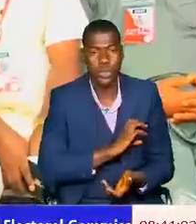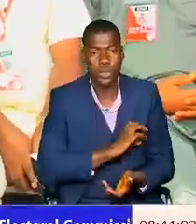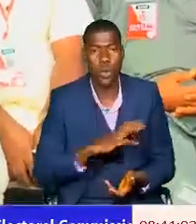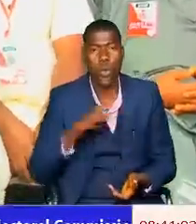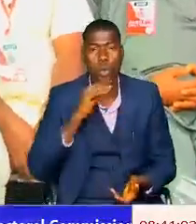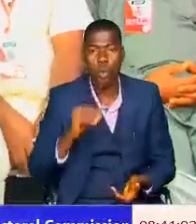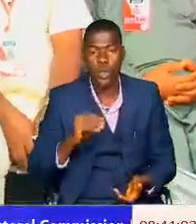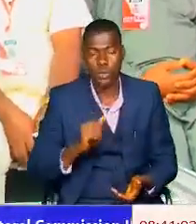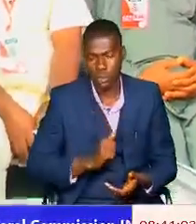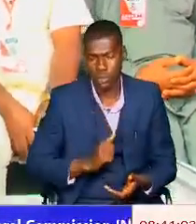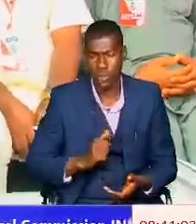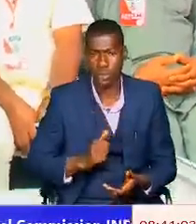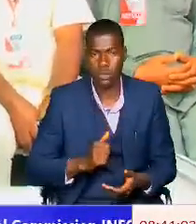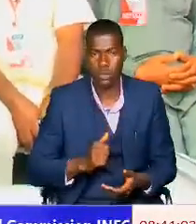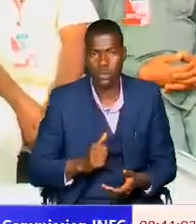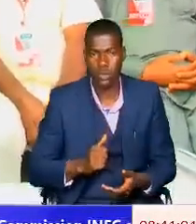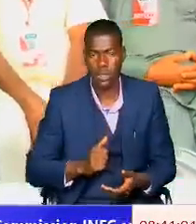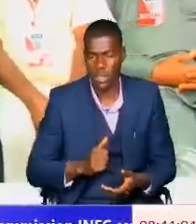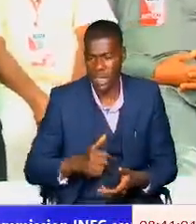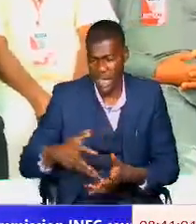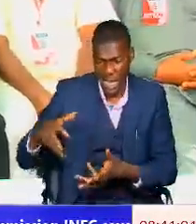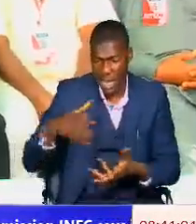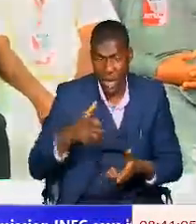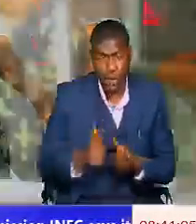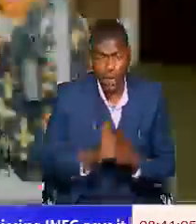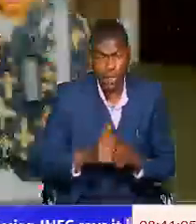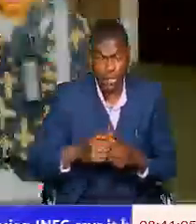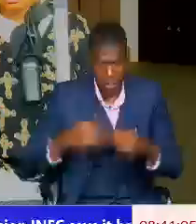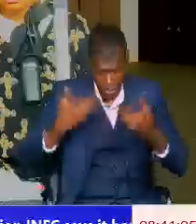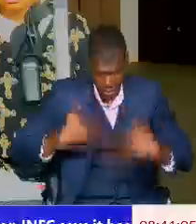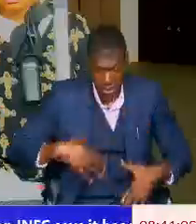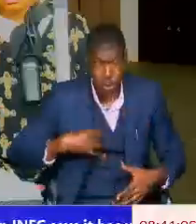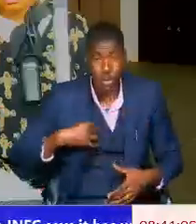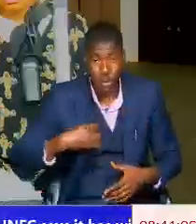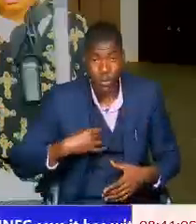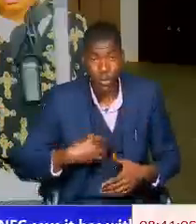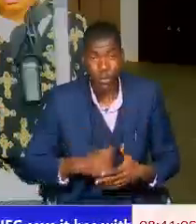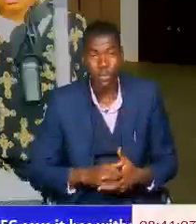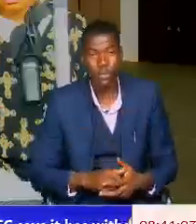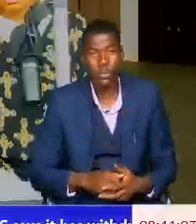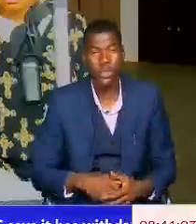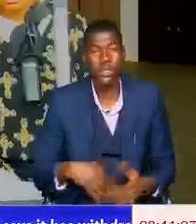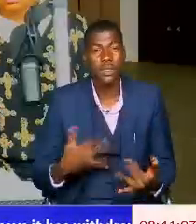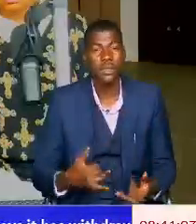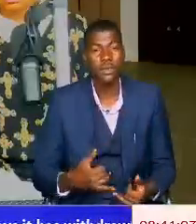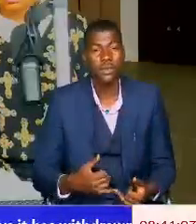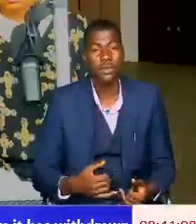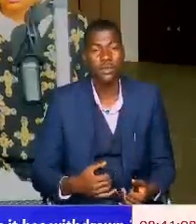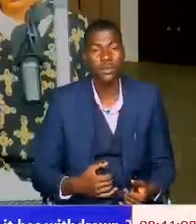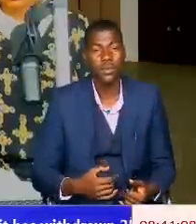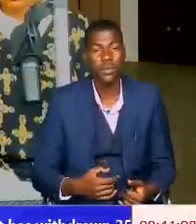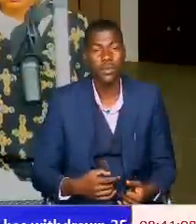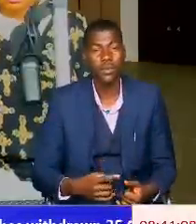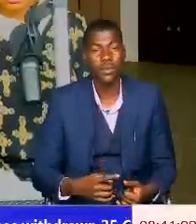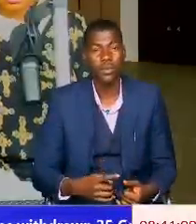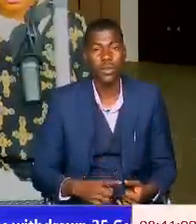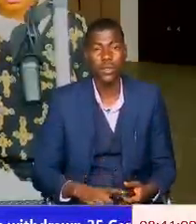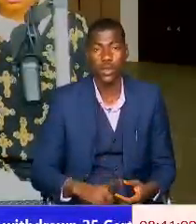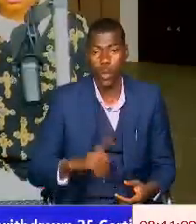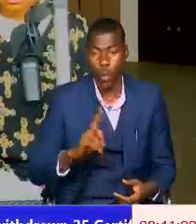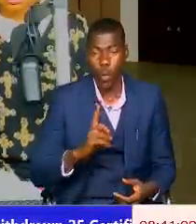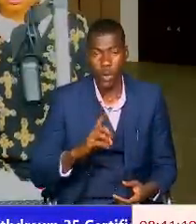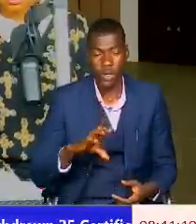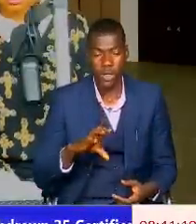her in her uniform. This one chance people, we could not say they don't they dare. They